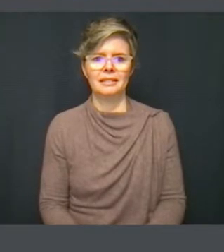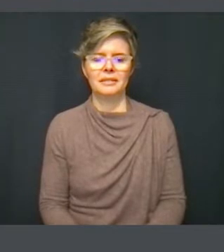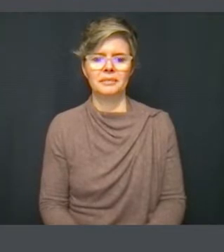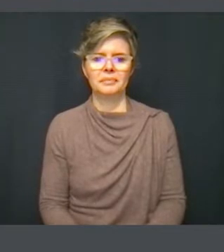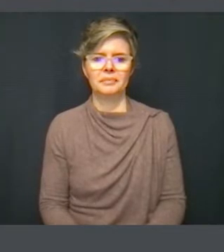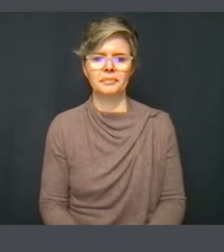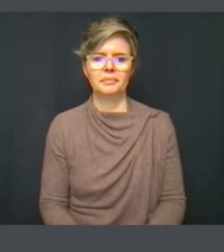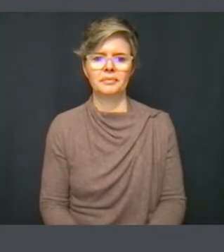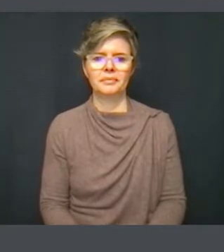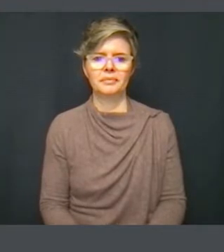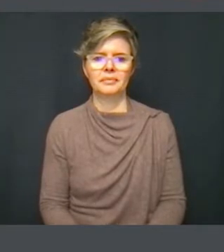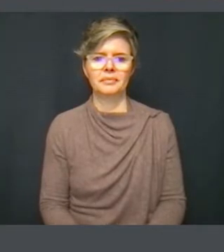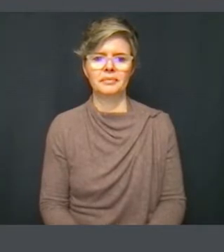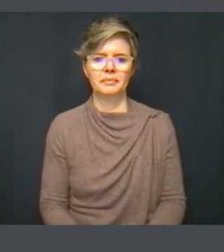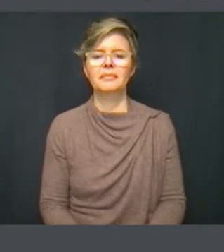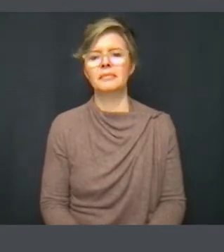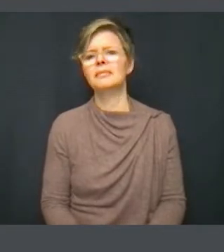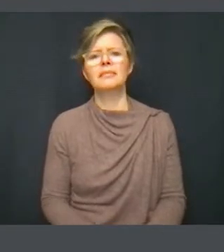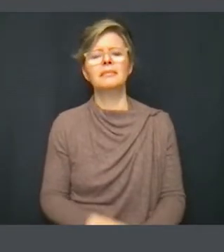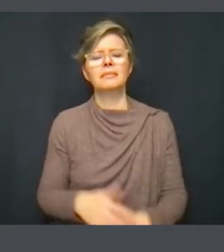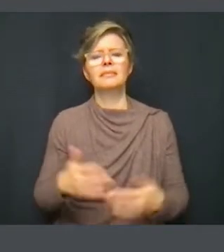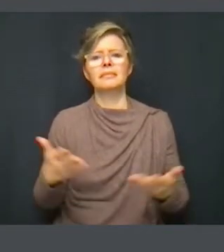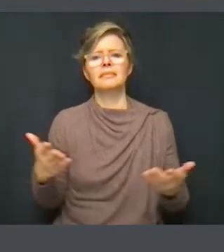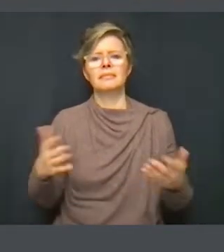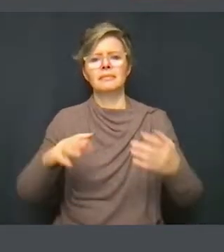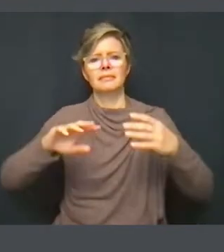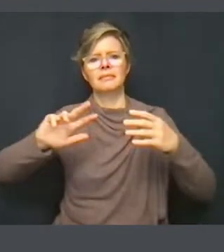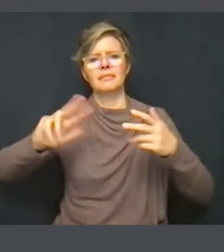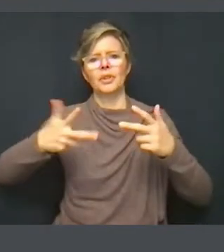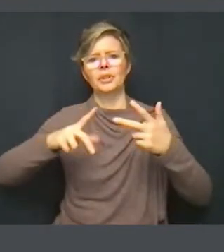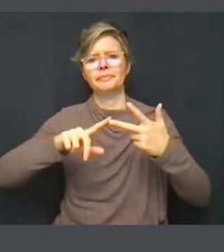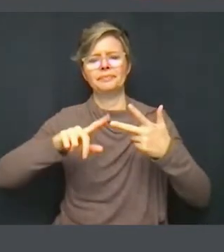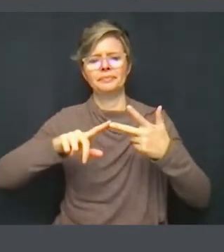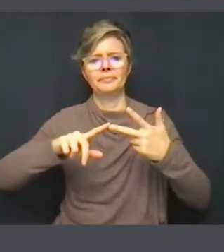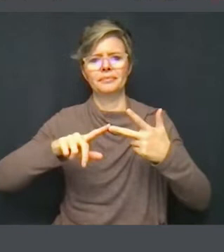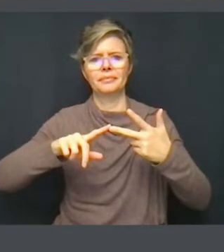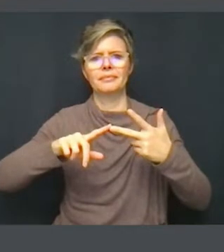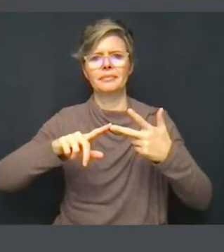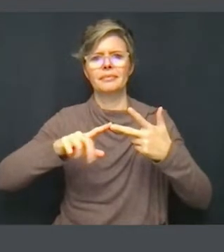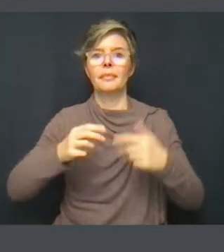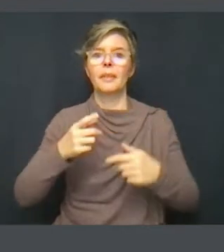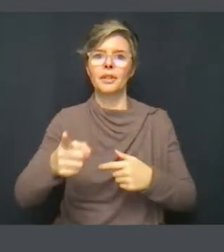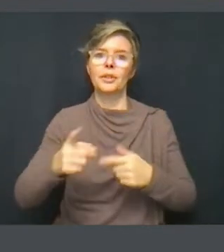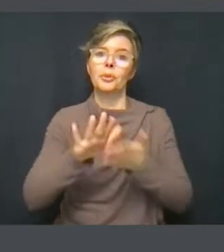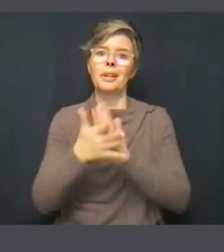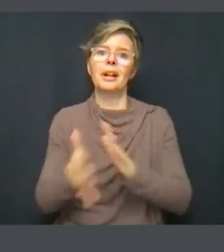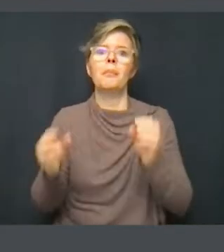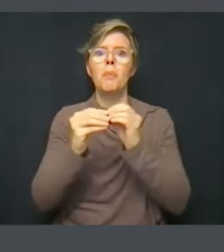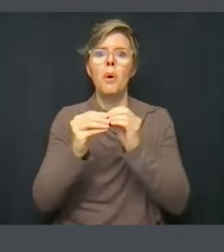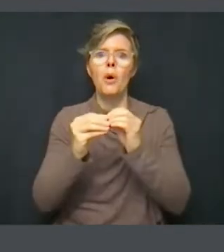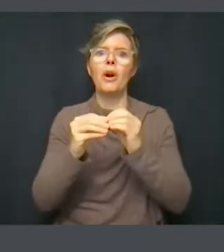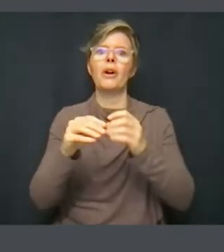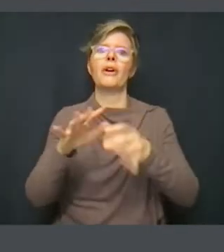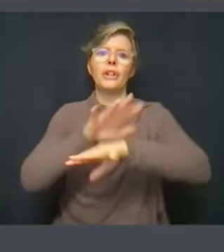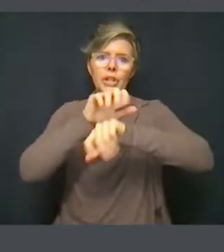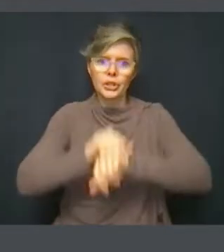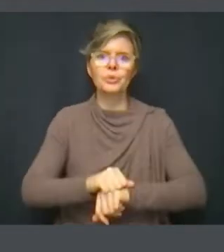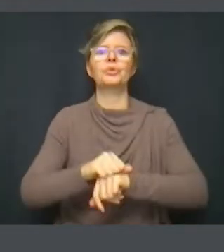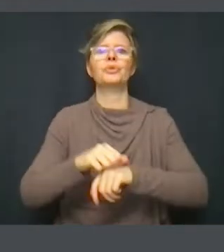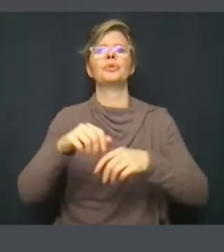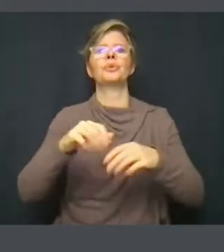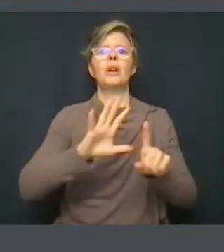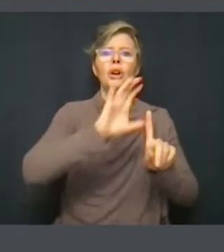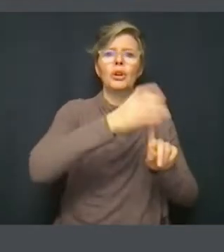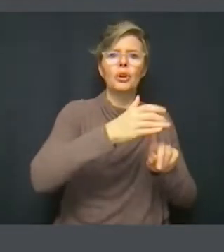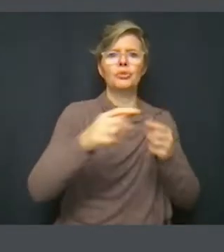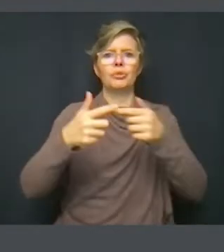is, and the more experience you have working with culturally, linguistically diverse populations, the more prepared you are to do this.